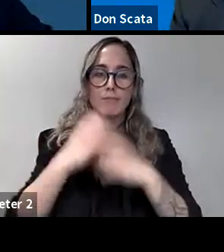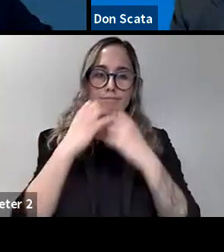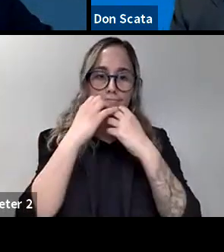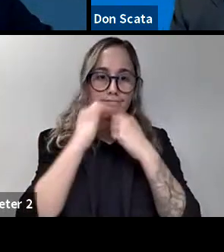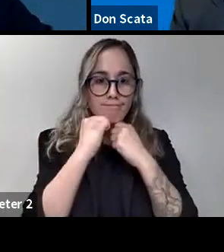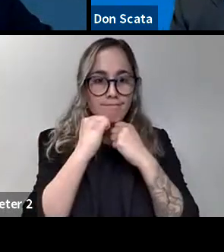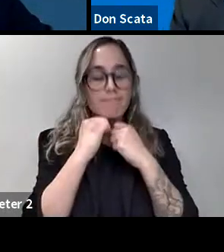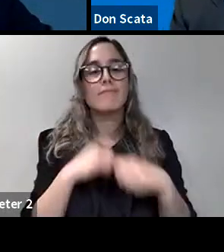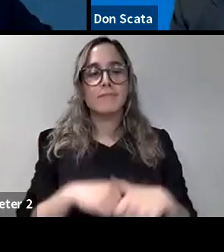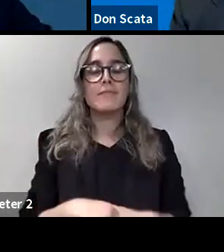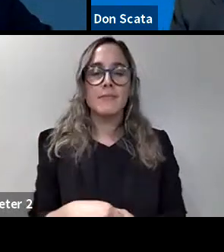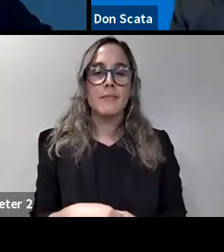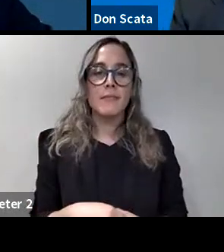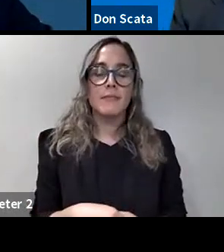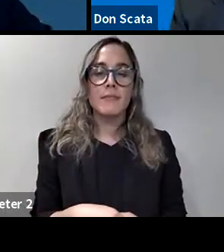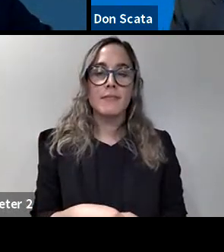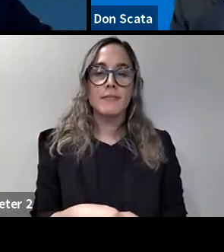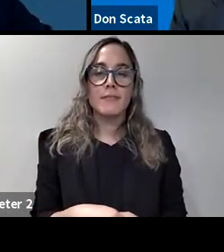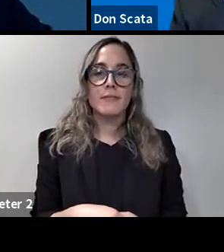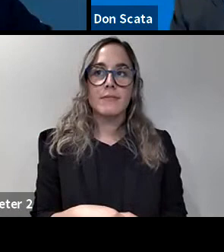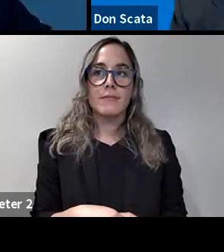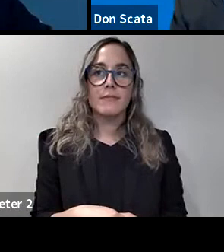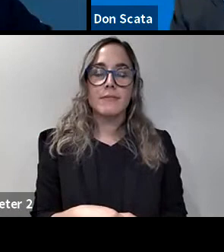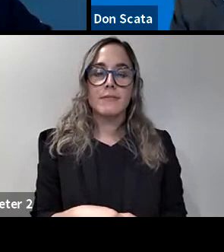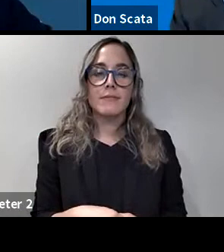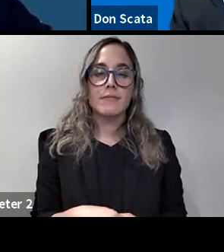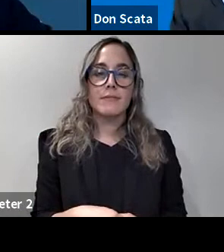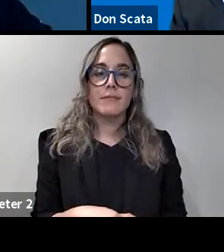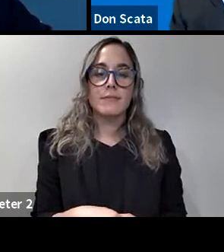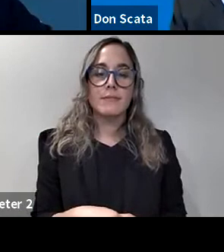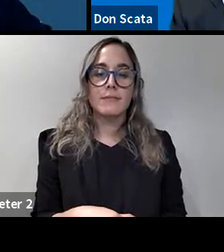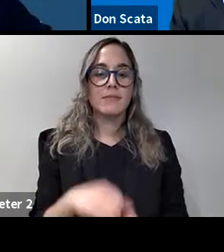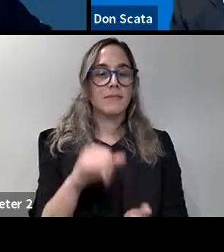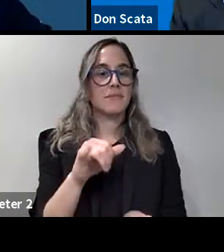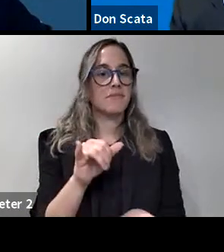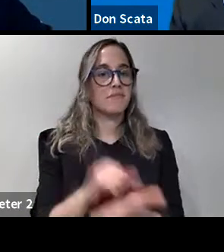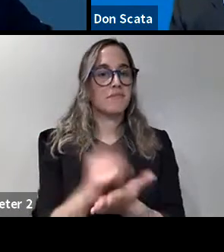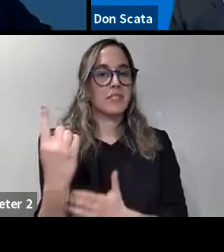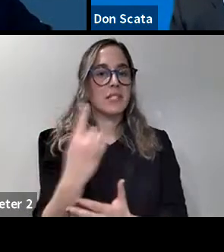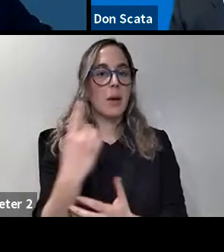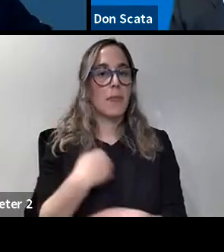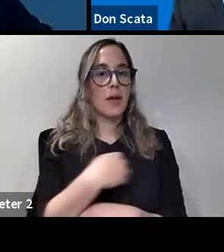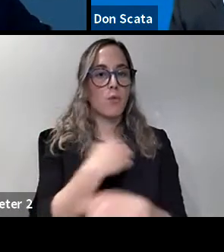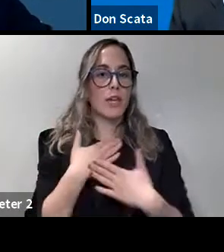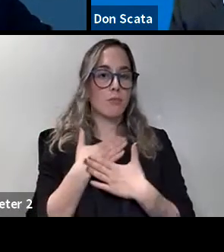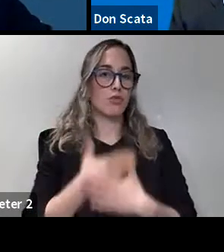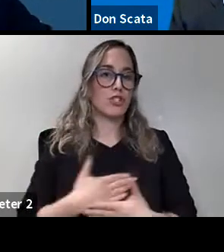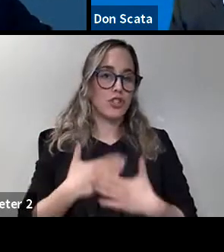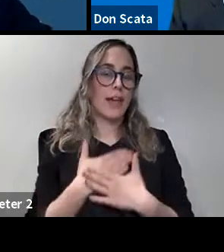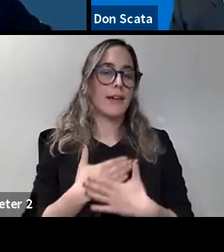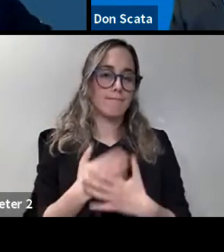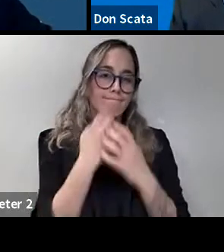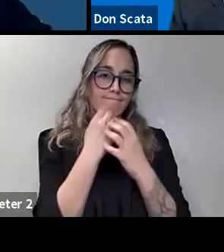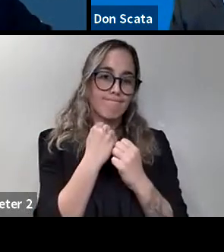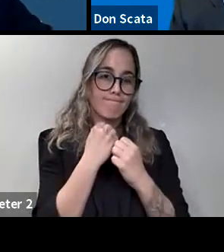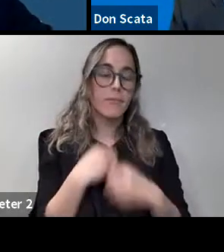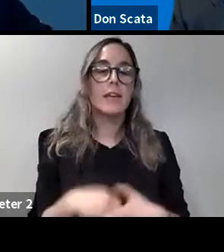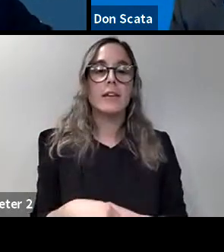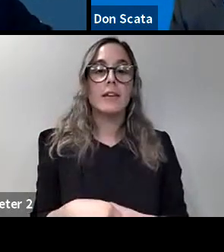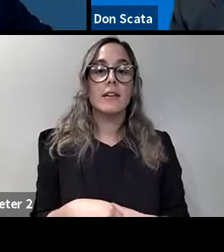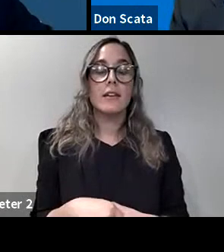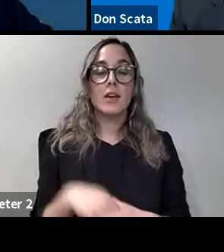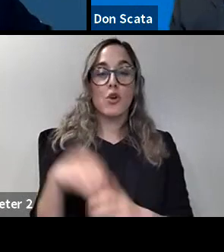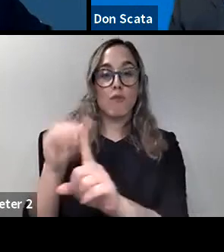valuable. And that's, something we appreciate. So as